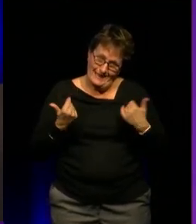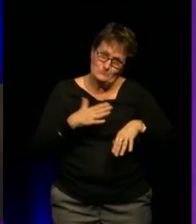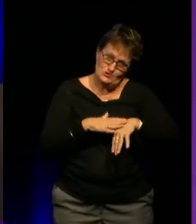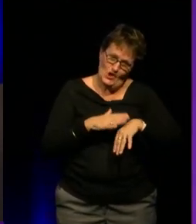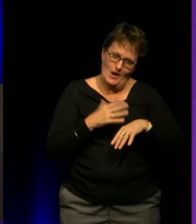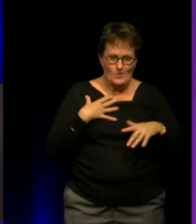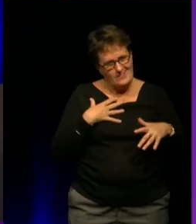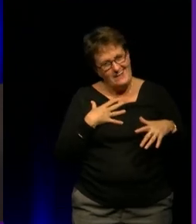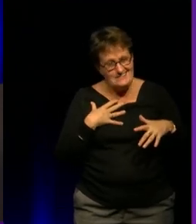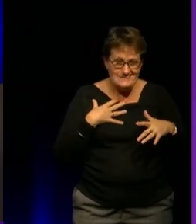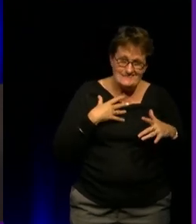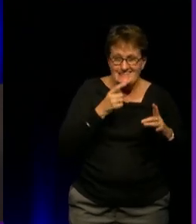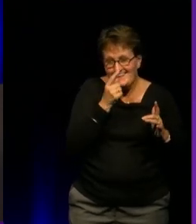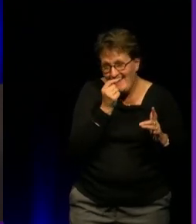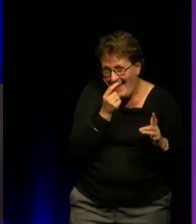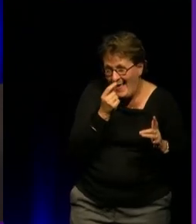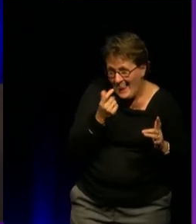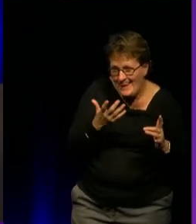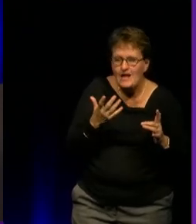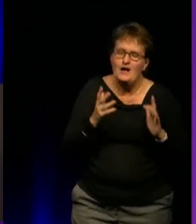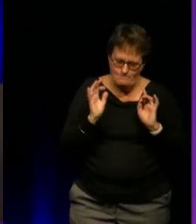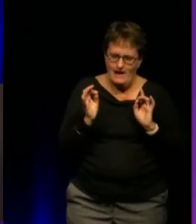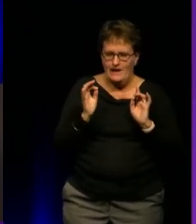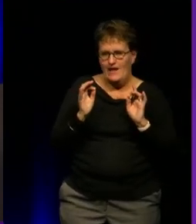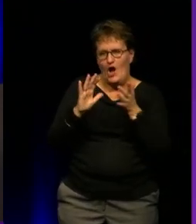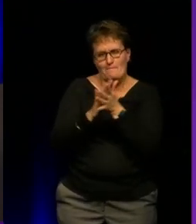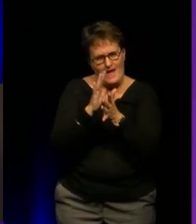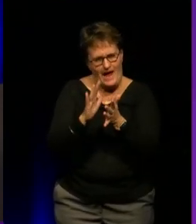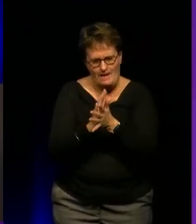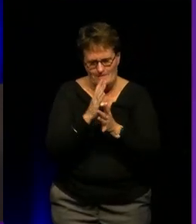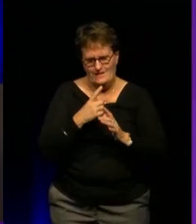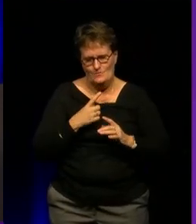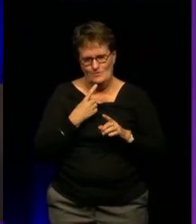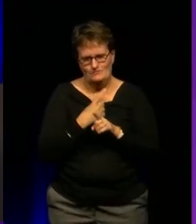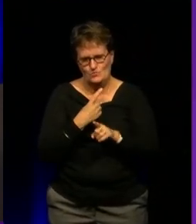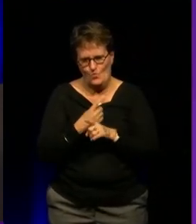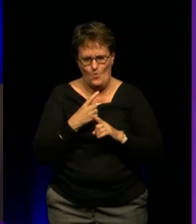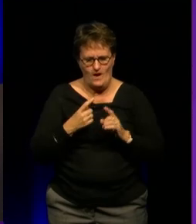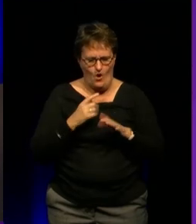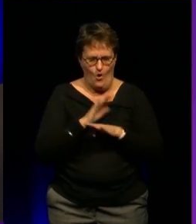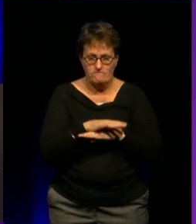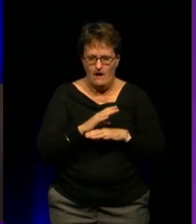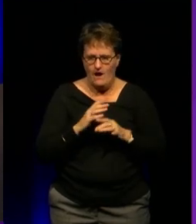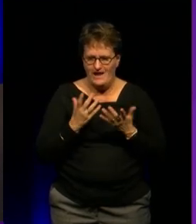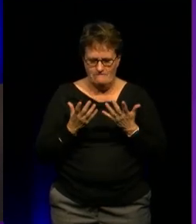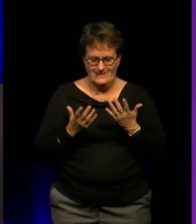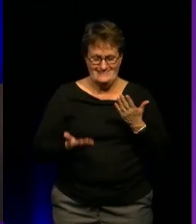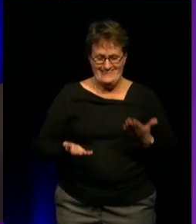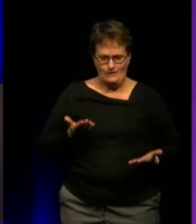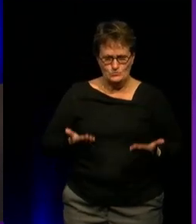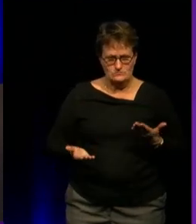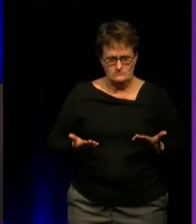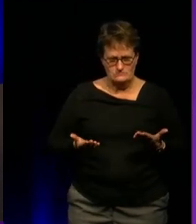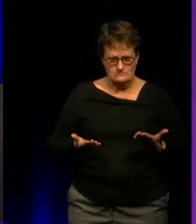there's a scale in that. Yeah, exactly. So. Well, Gladwell spoke about the gift of doubt. Yeah. Entrepreneurs don't have the gift of